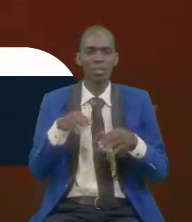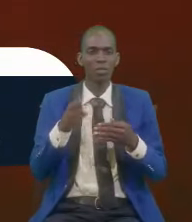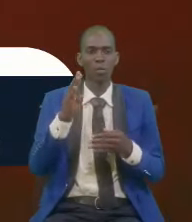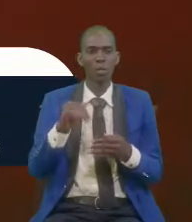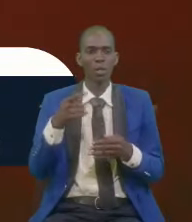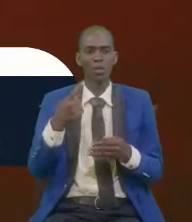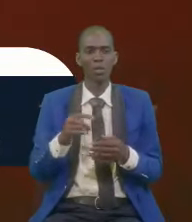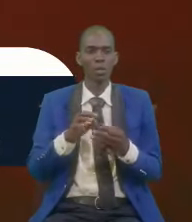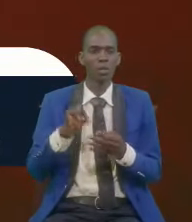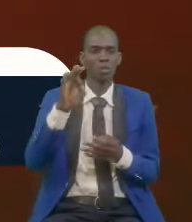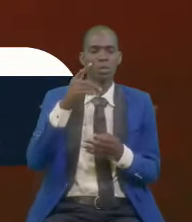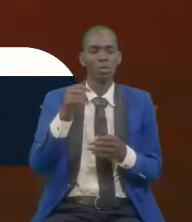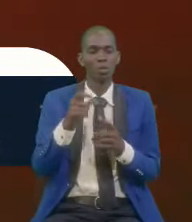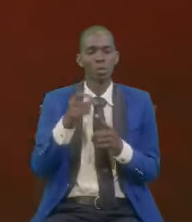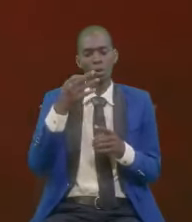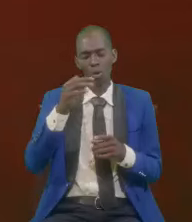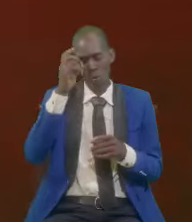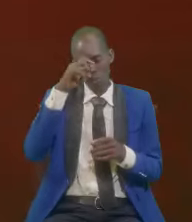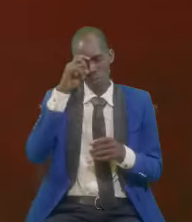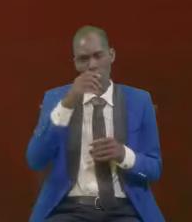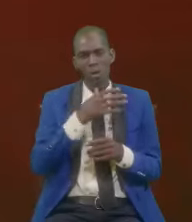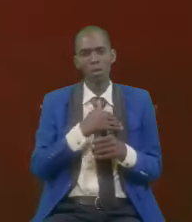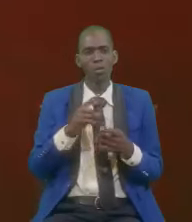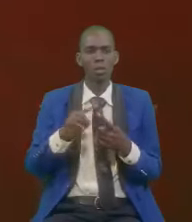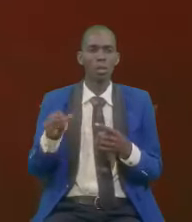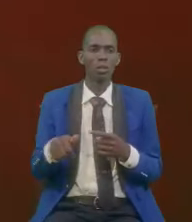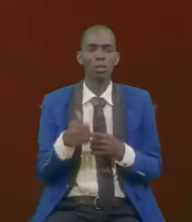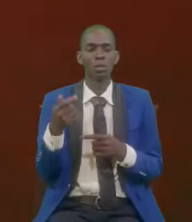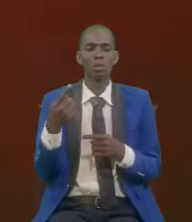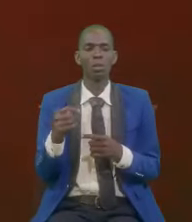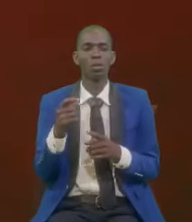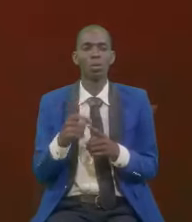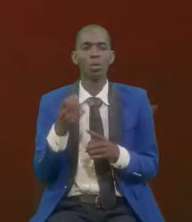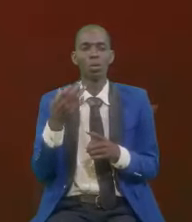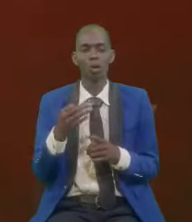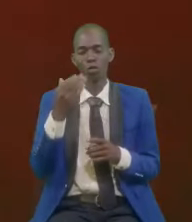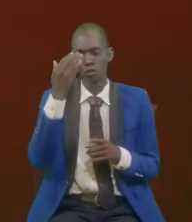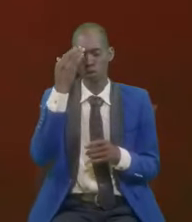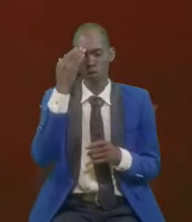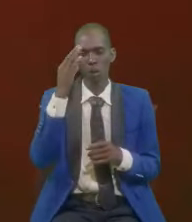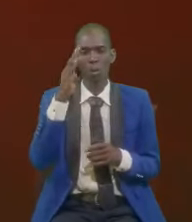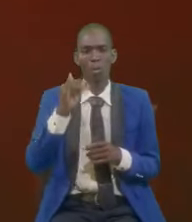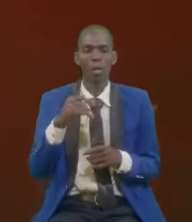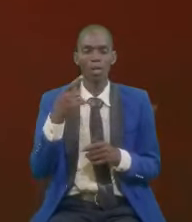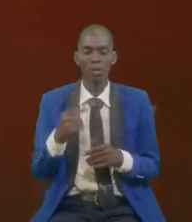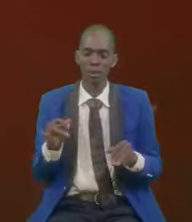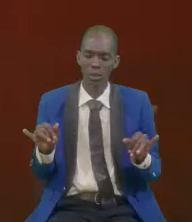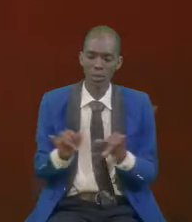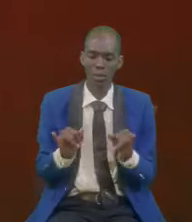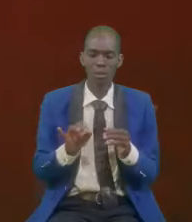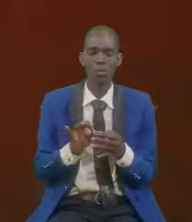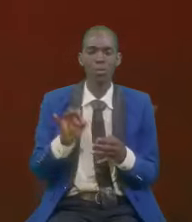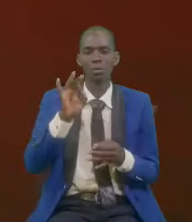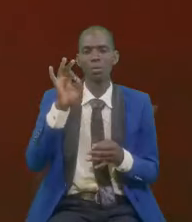the word of wisdom, and to another the word of knowledge by the same